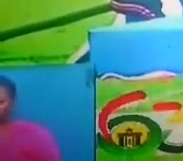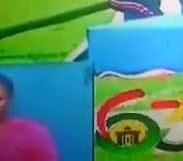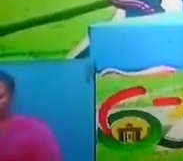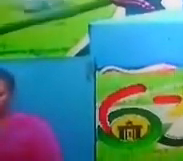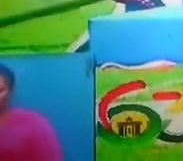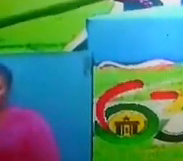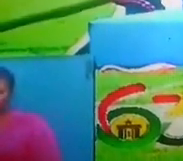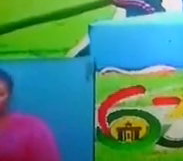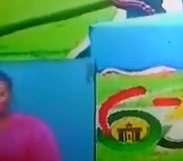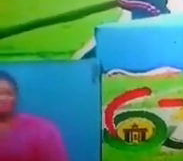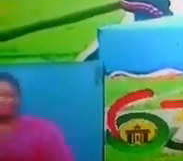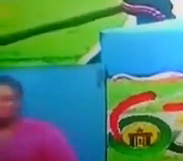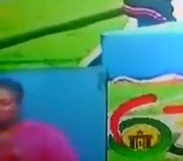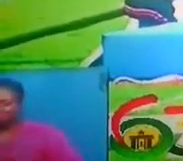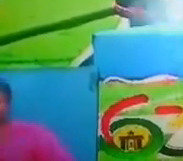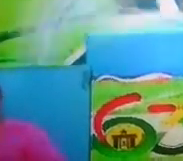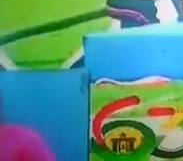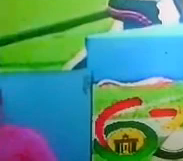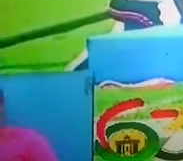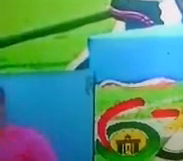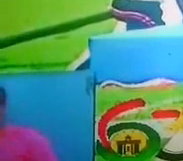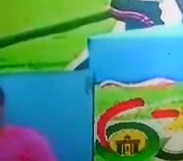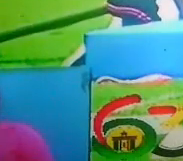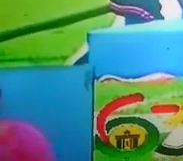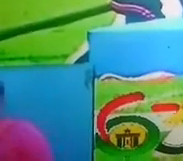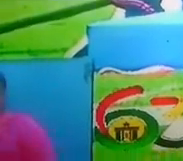very proud king at the moment.